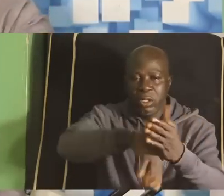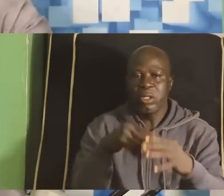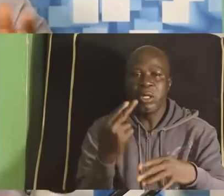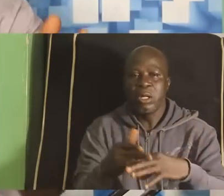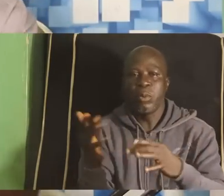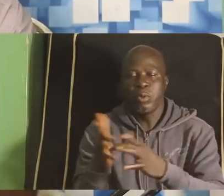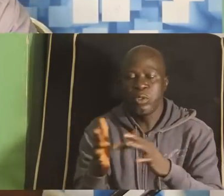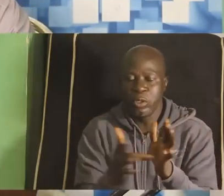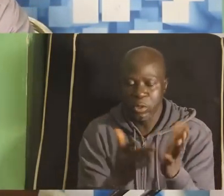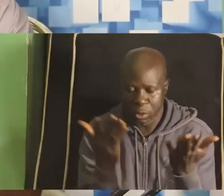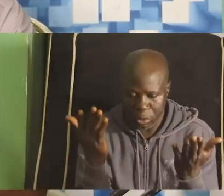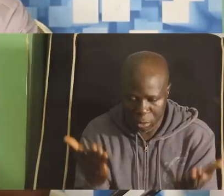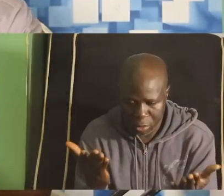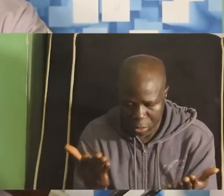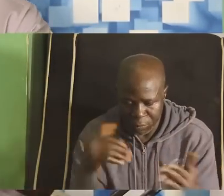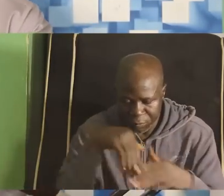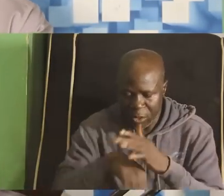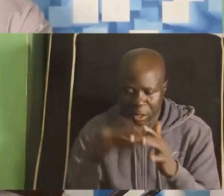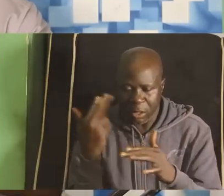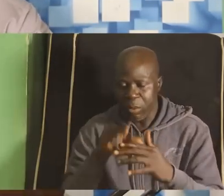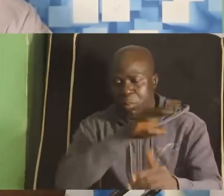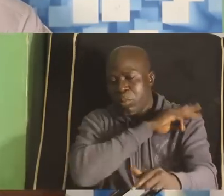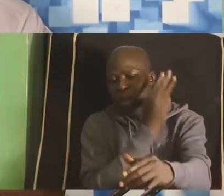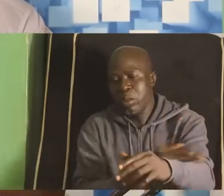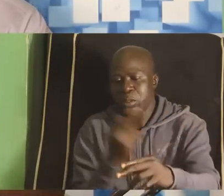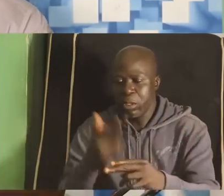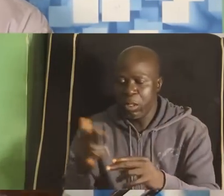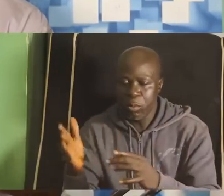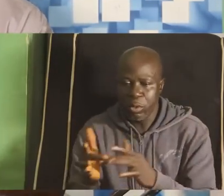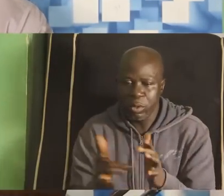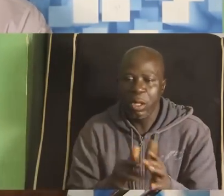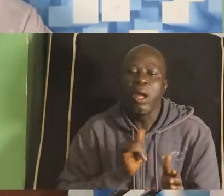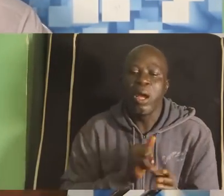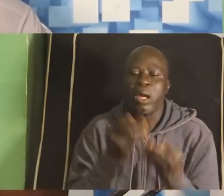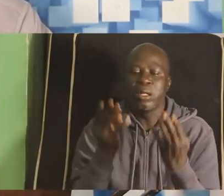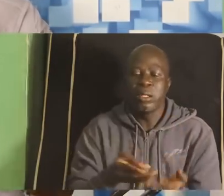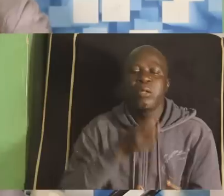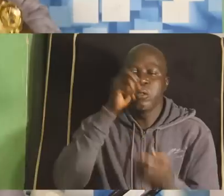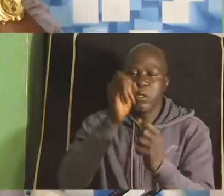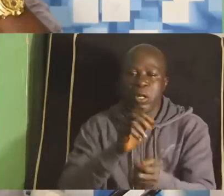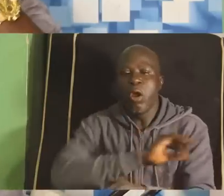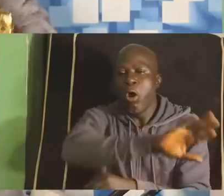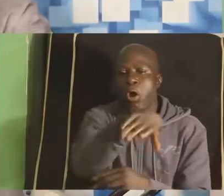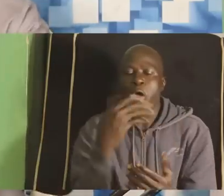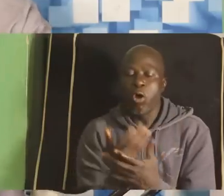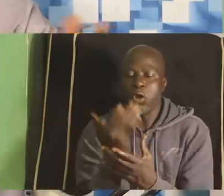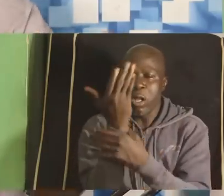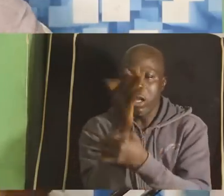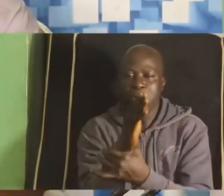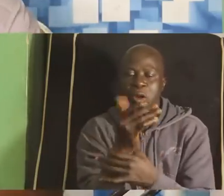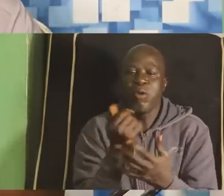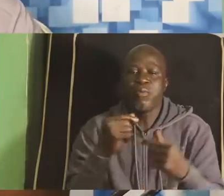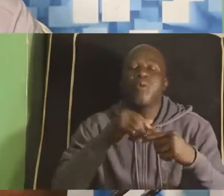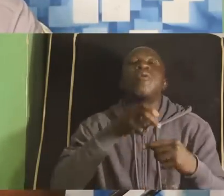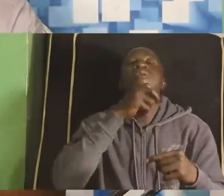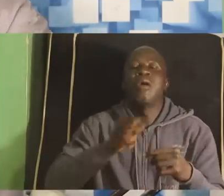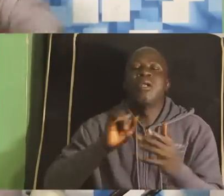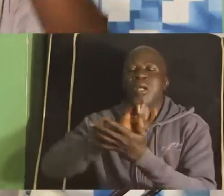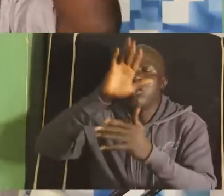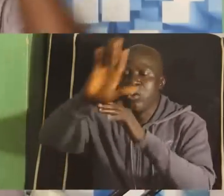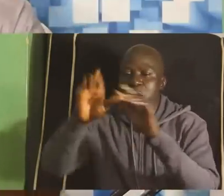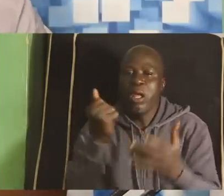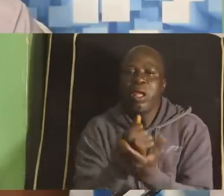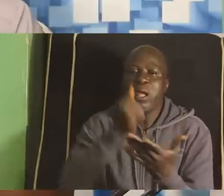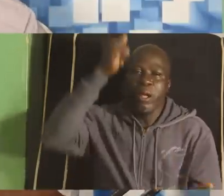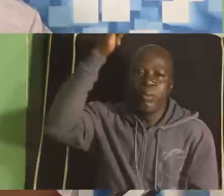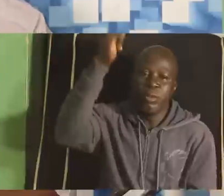In the name of Jesus. In the mighty name of Jesus. I decree. Every hand of elders will